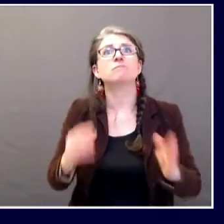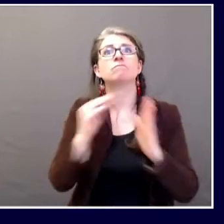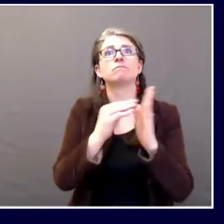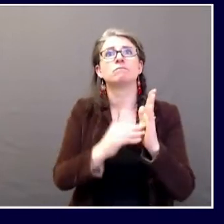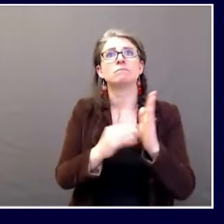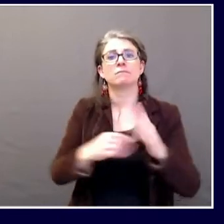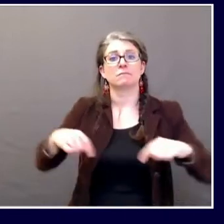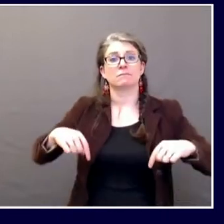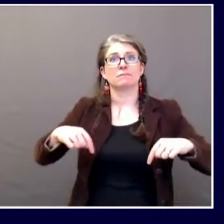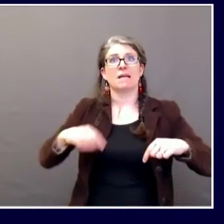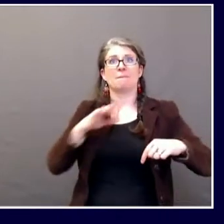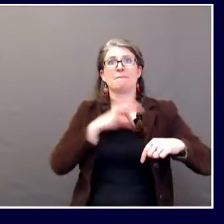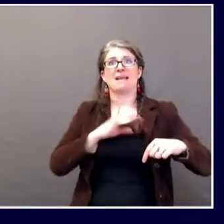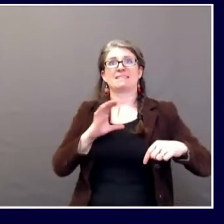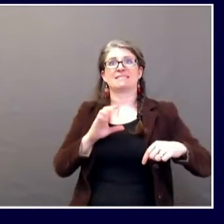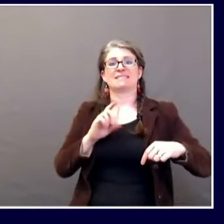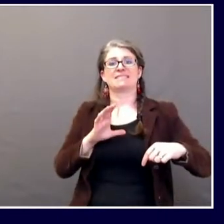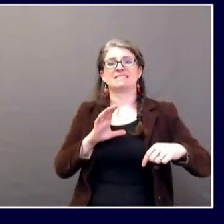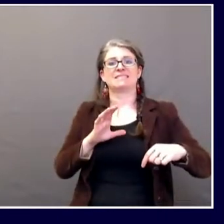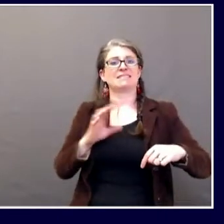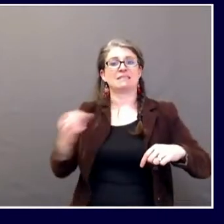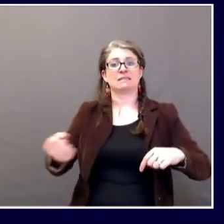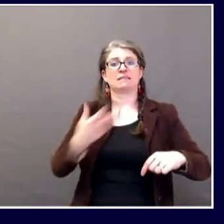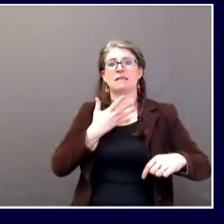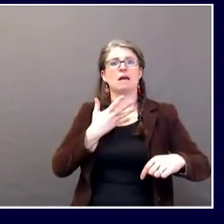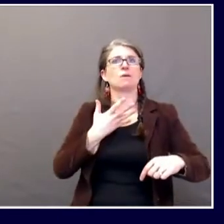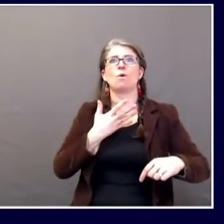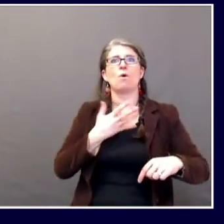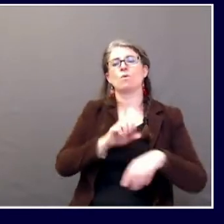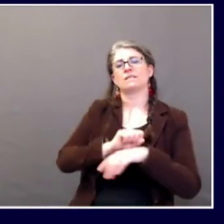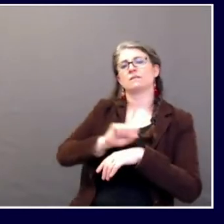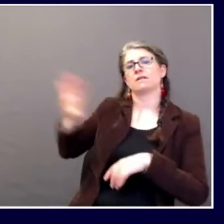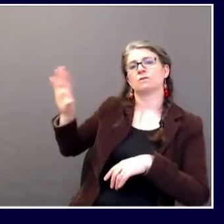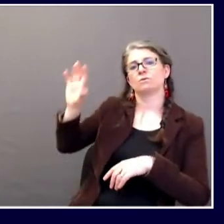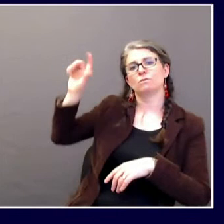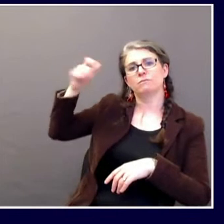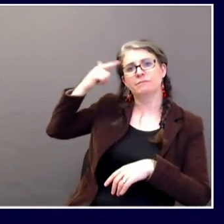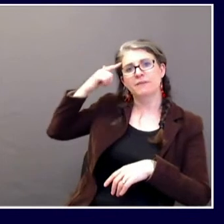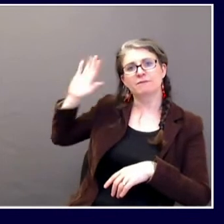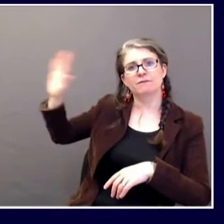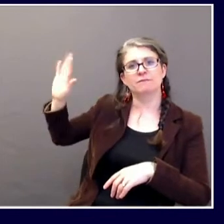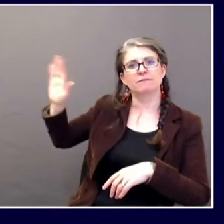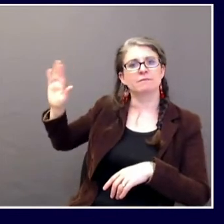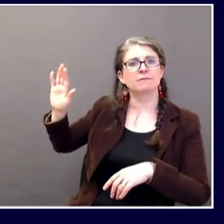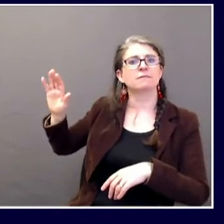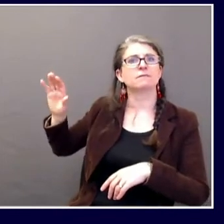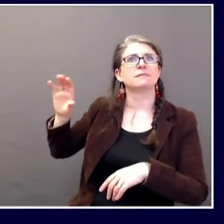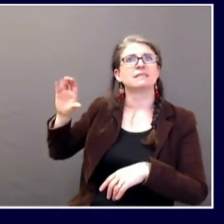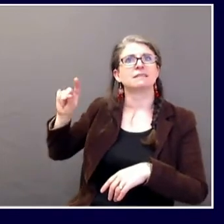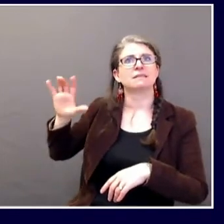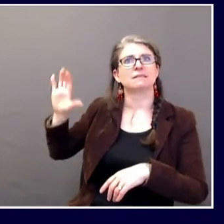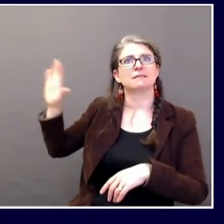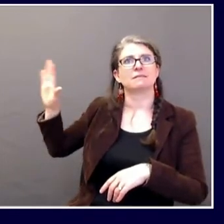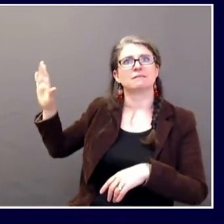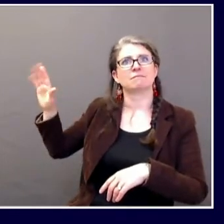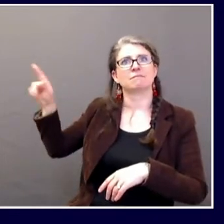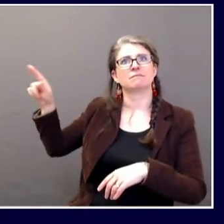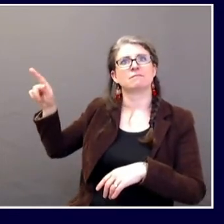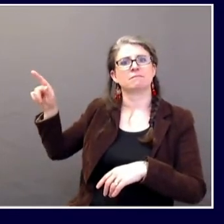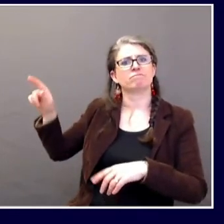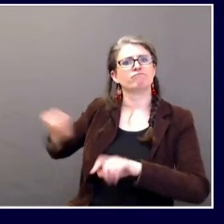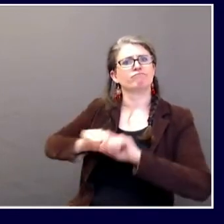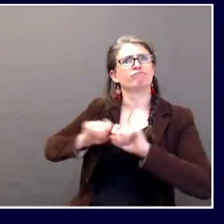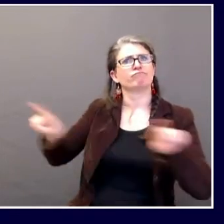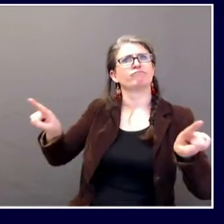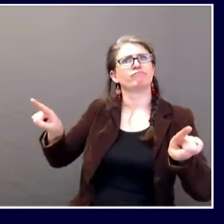data. All that being said, the US CDC does regularly publish those data. I believe they published one set of it